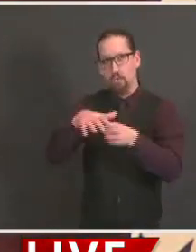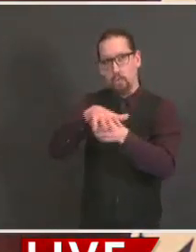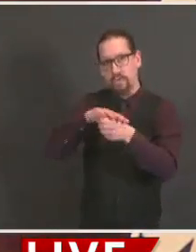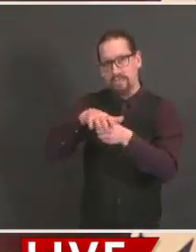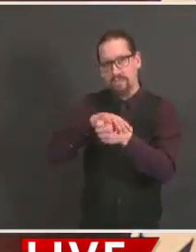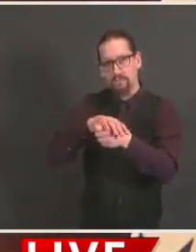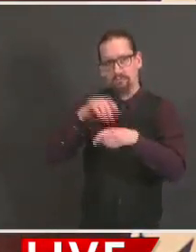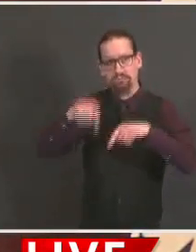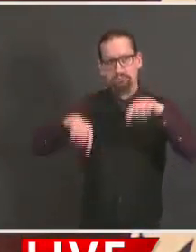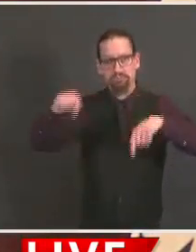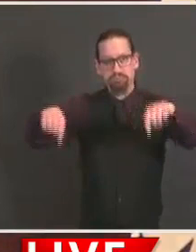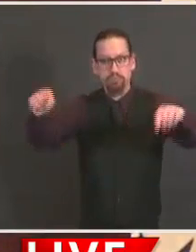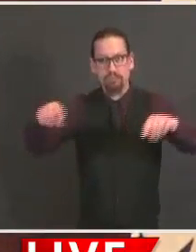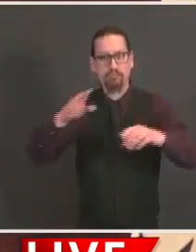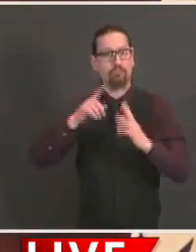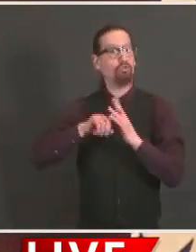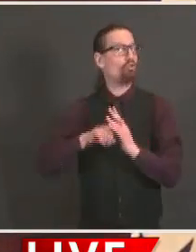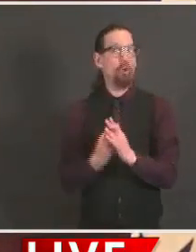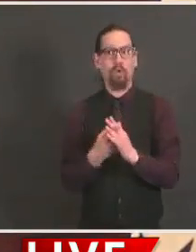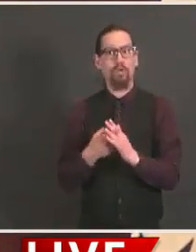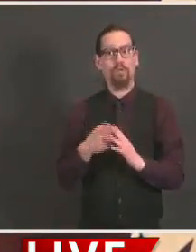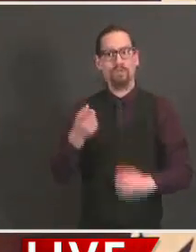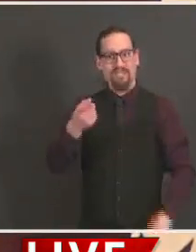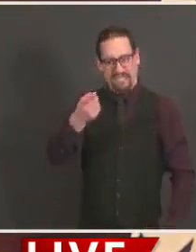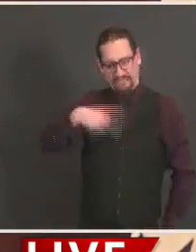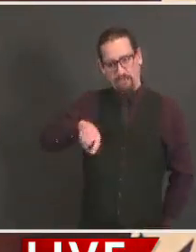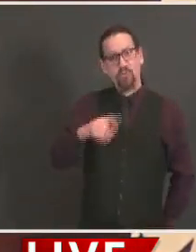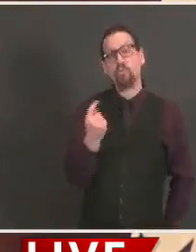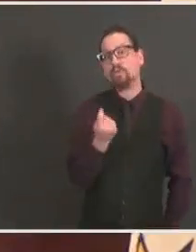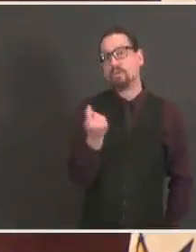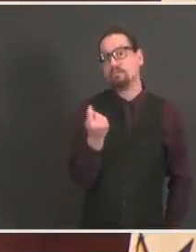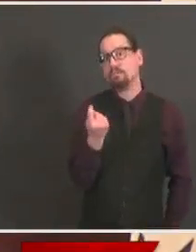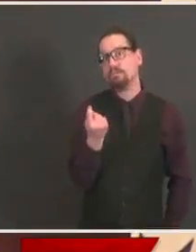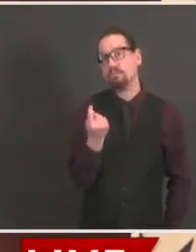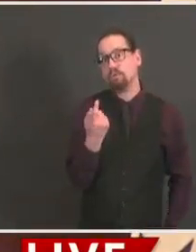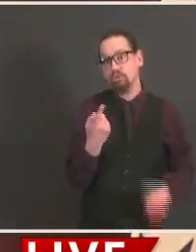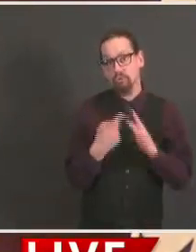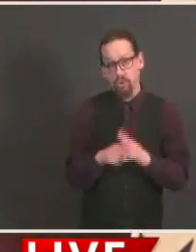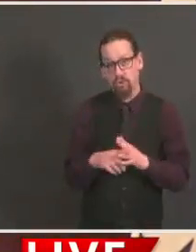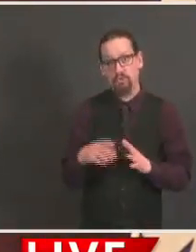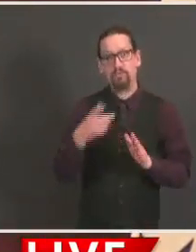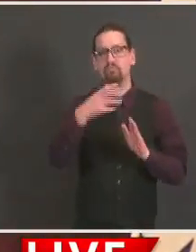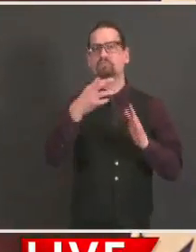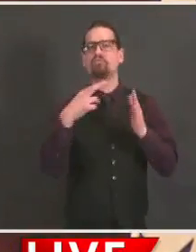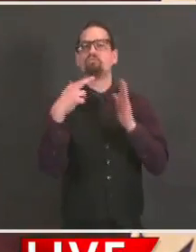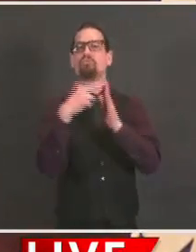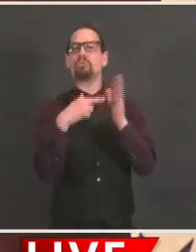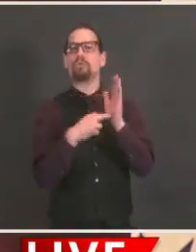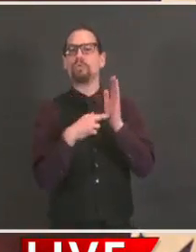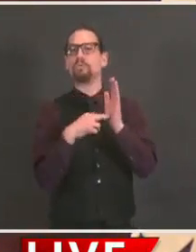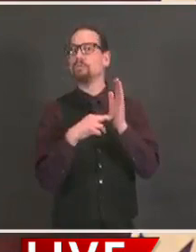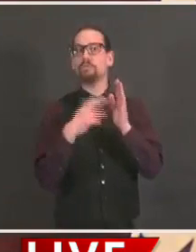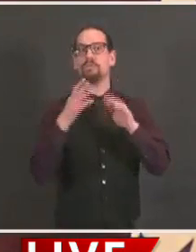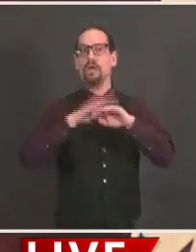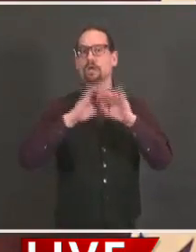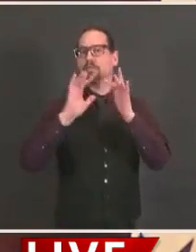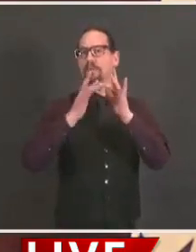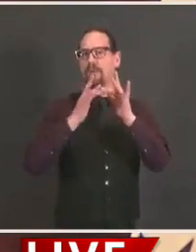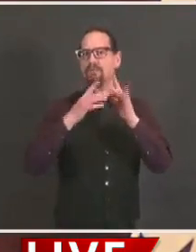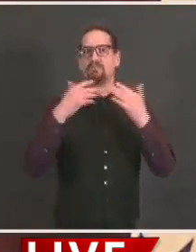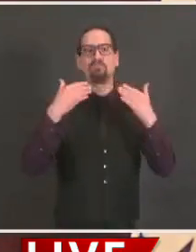Tuesday. The registration process will start Sunday morning between 7 a.m. and 9